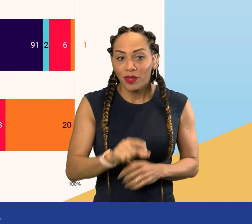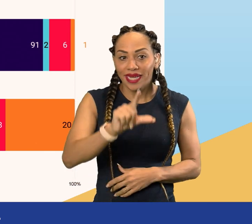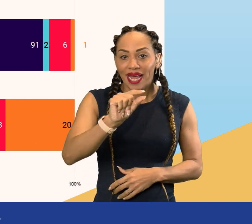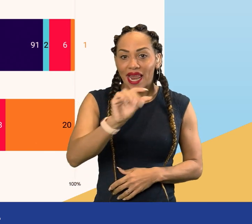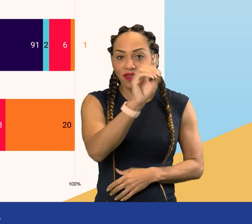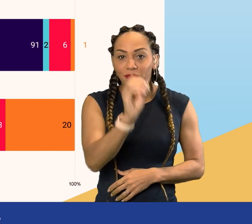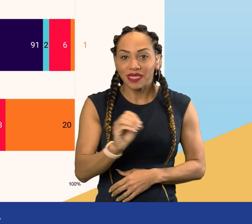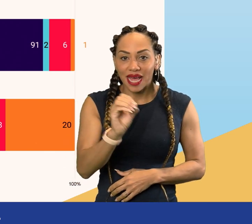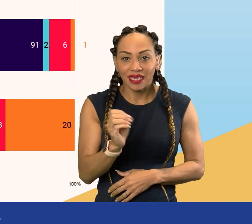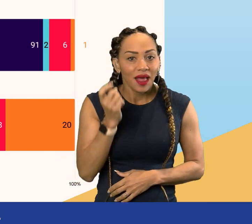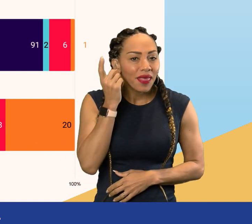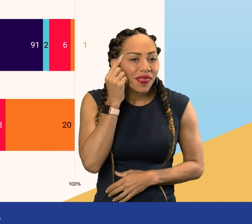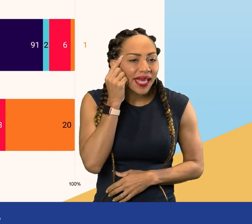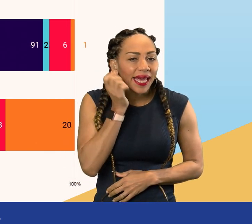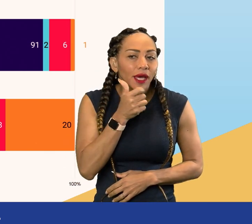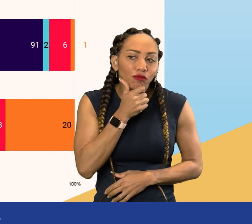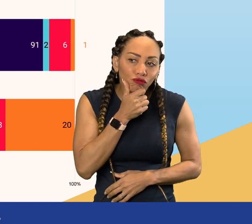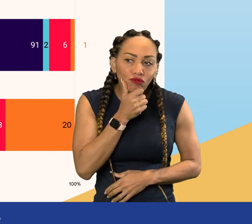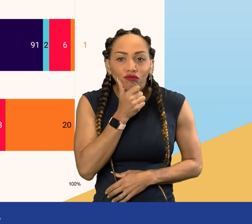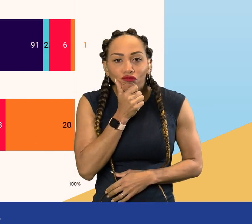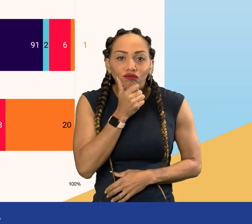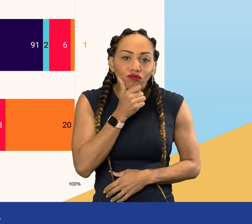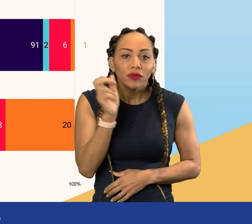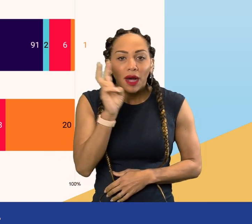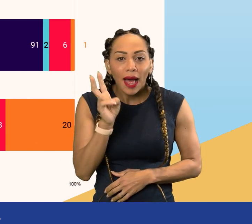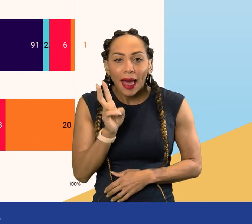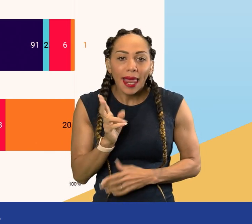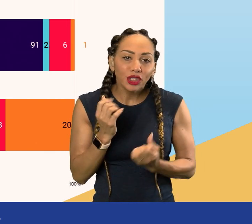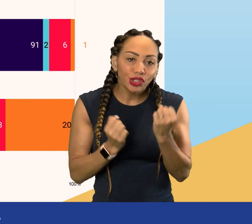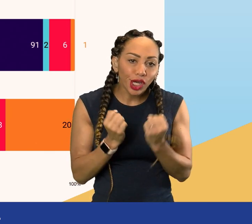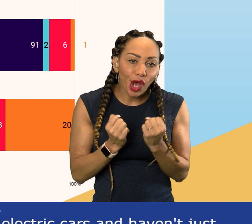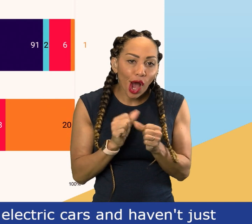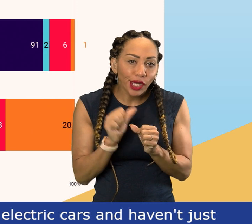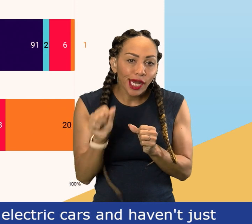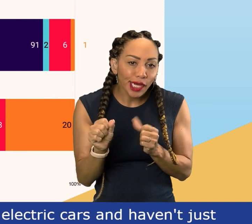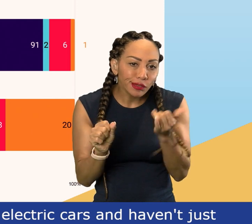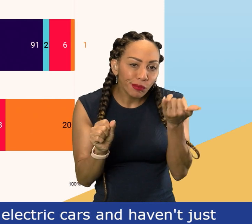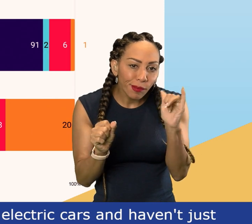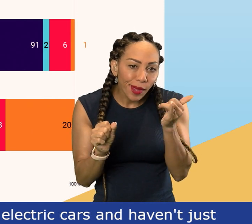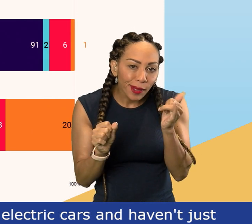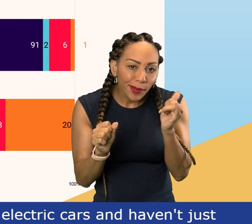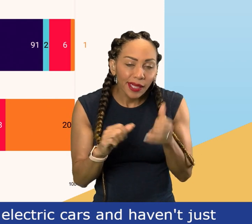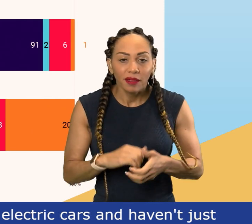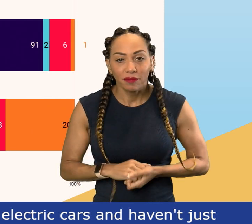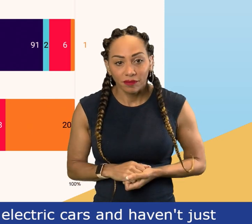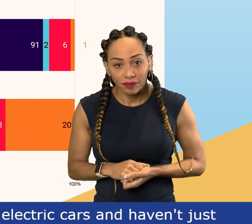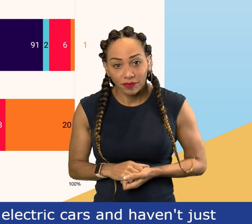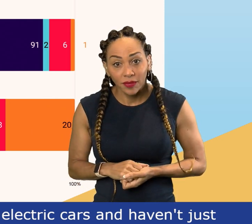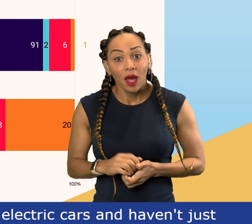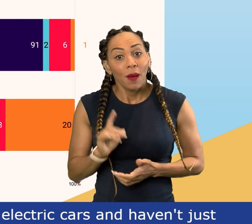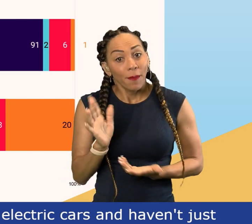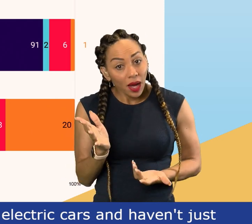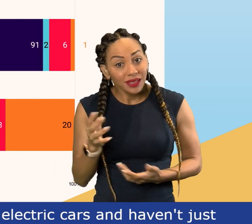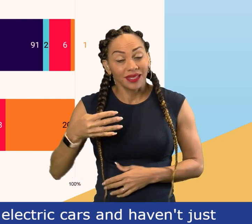currently thinking about buying an electric car next, according to our research. However, electric car buyers, 91% of them,